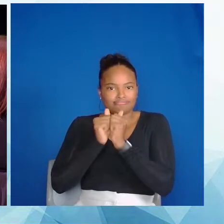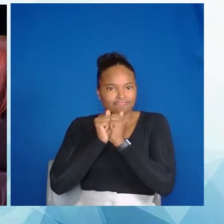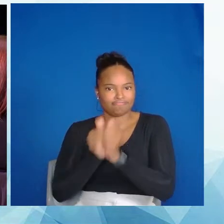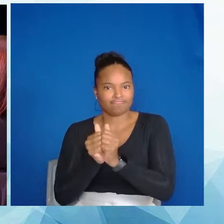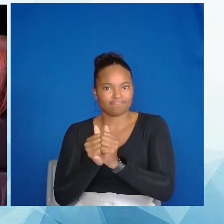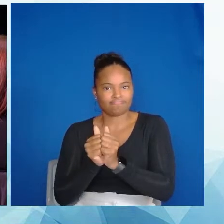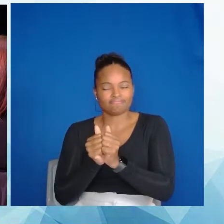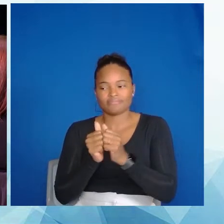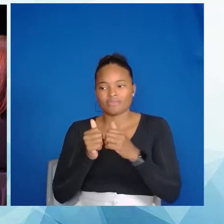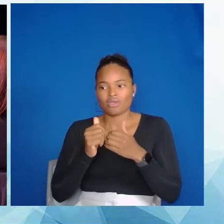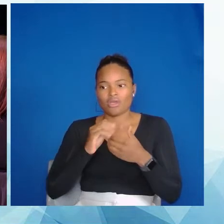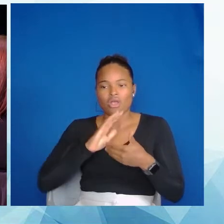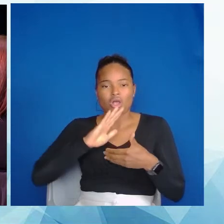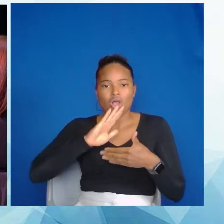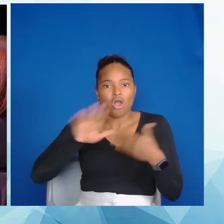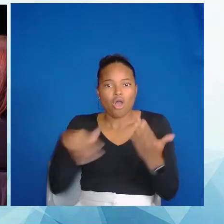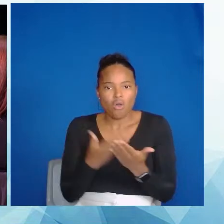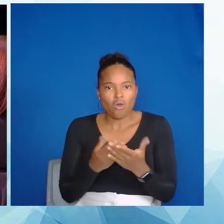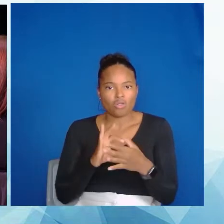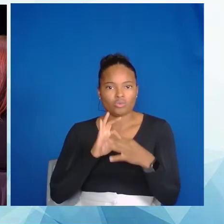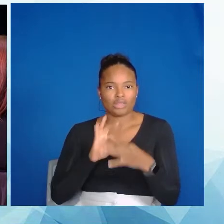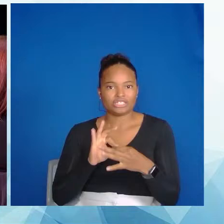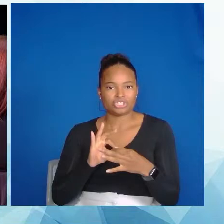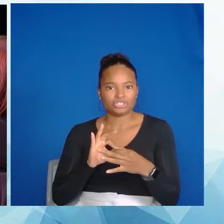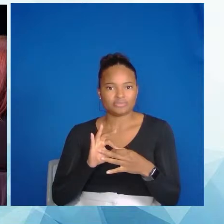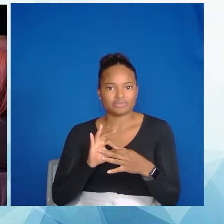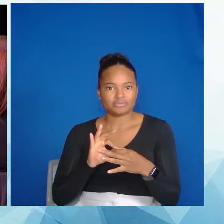of our relationships.